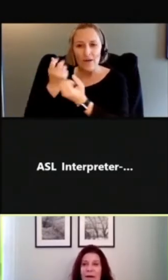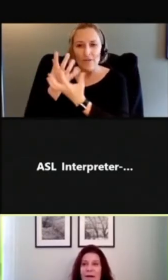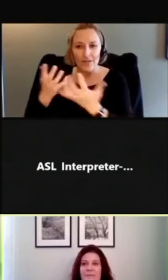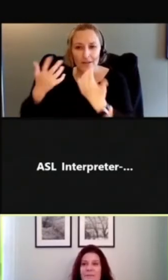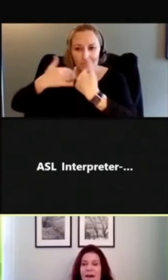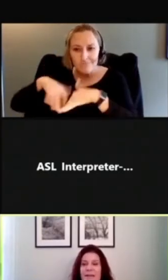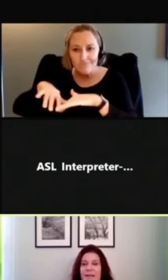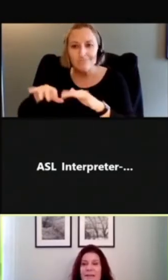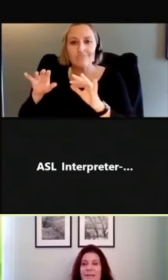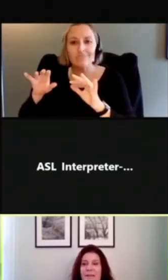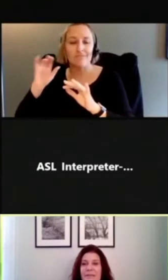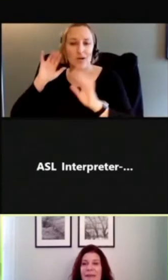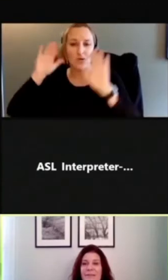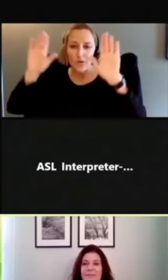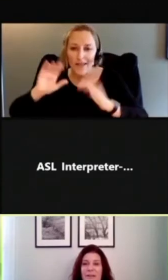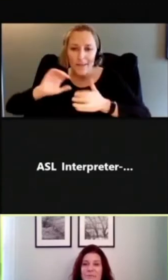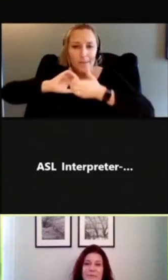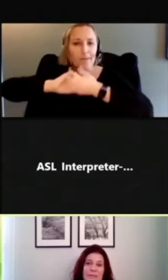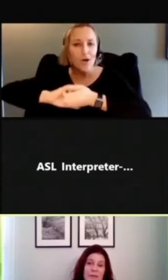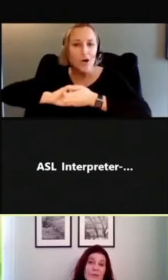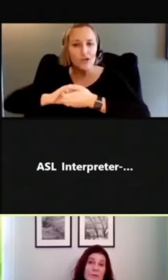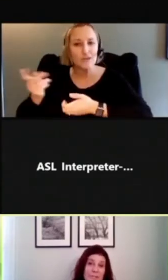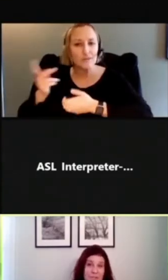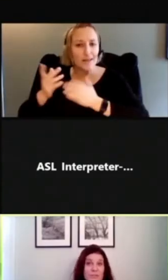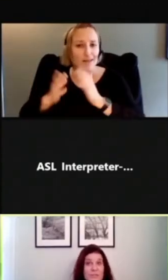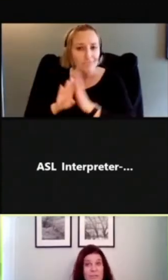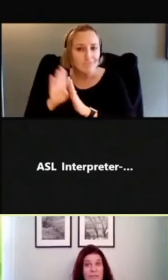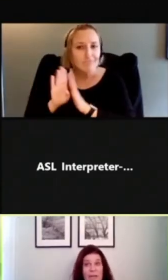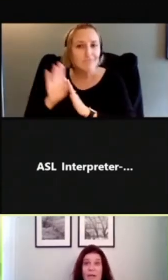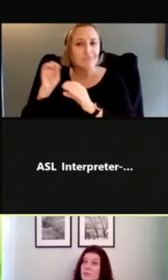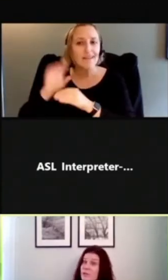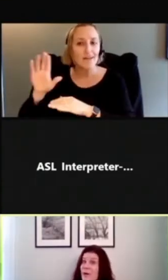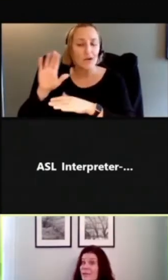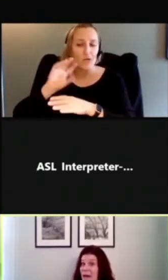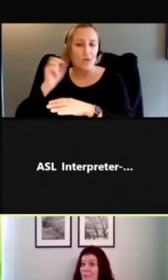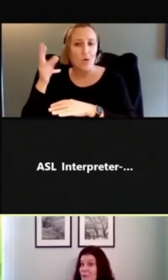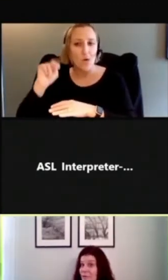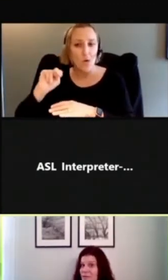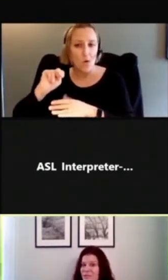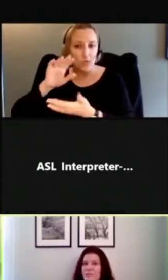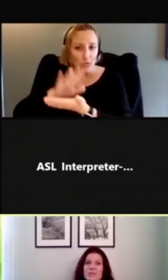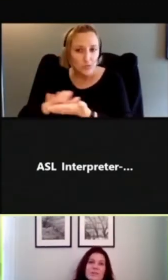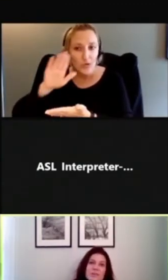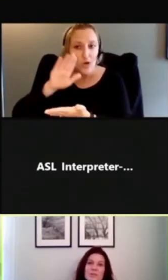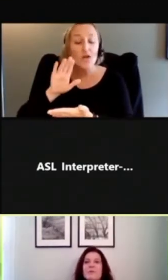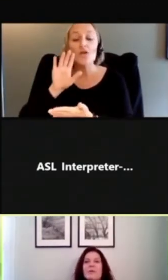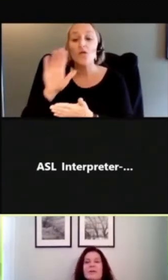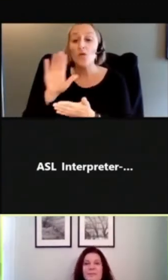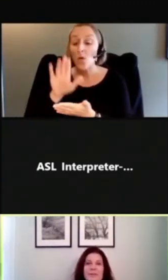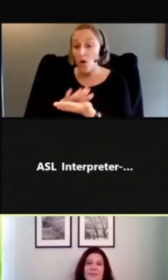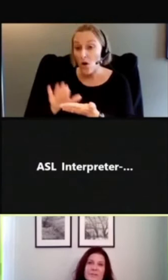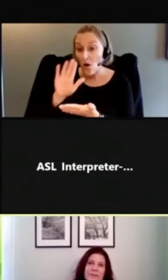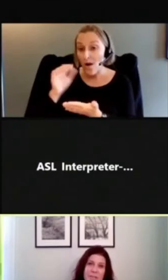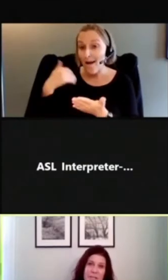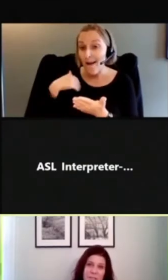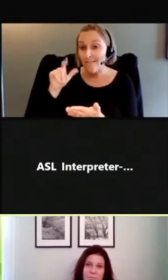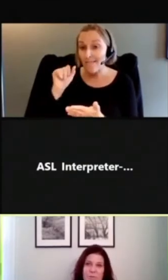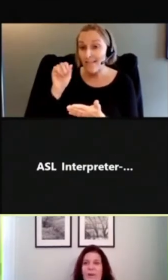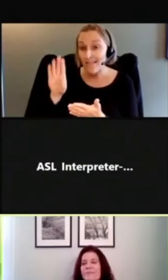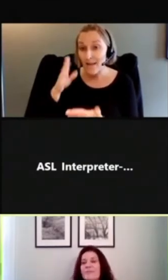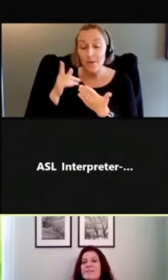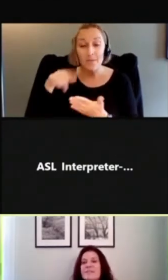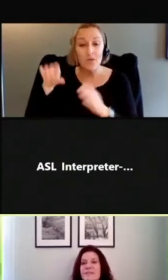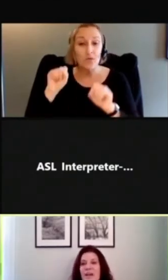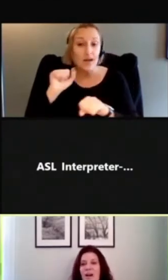partnership that they have developed within their own institution. Do you have a lab in your institution? Could you be working with an adult